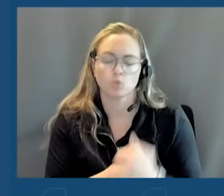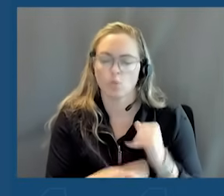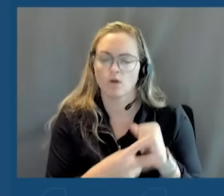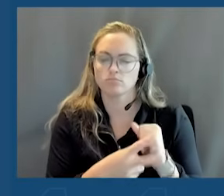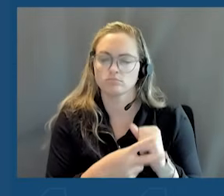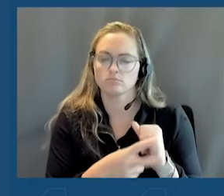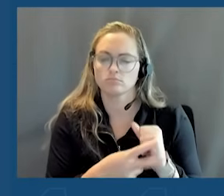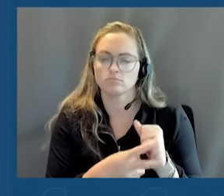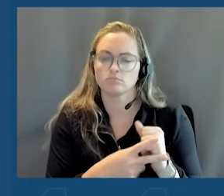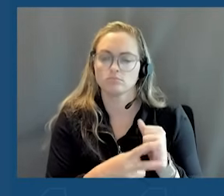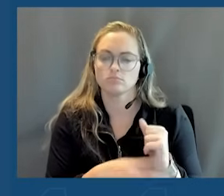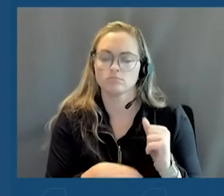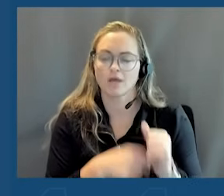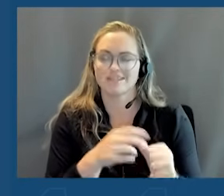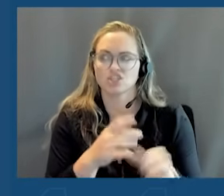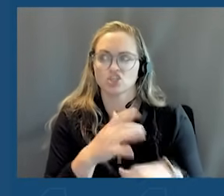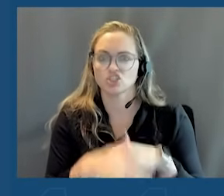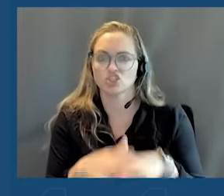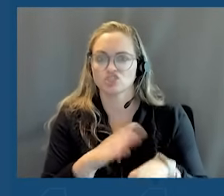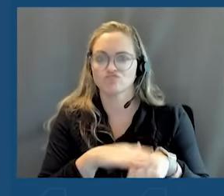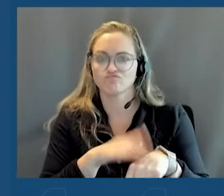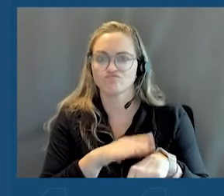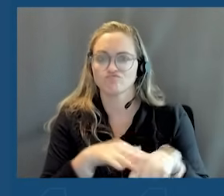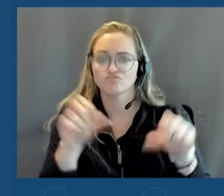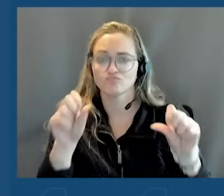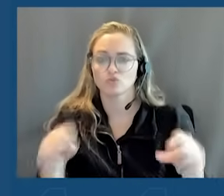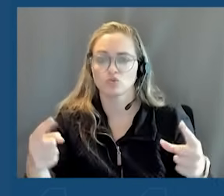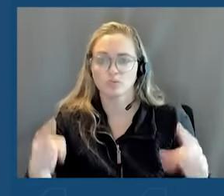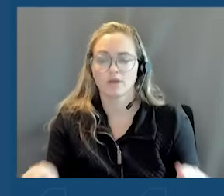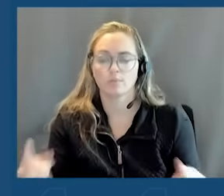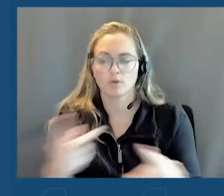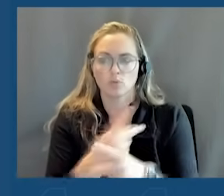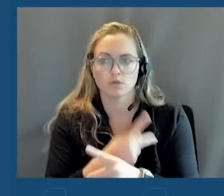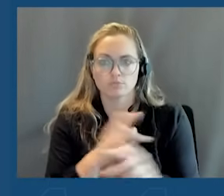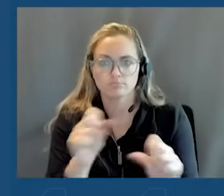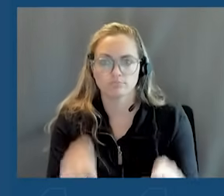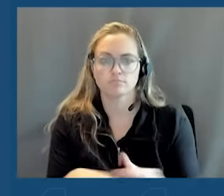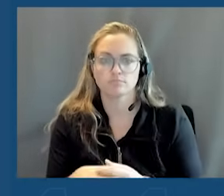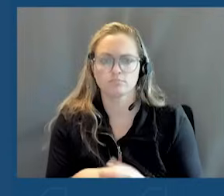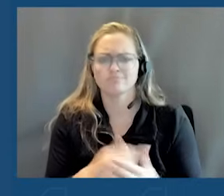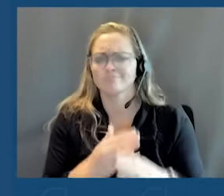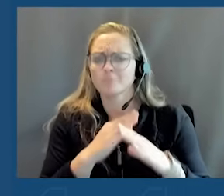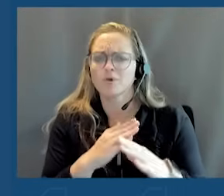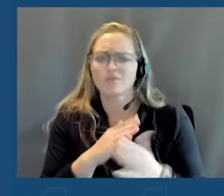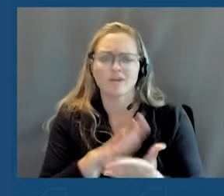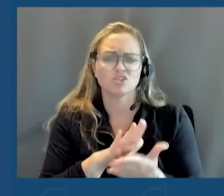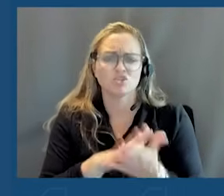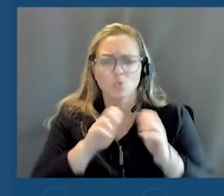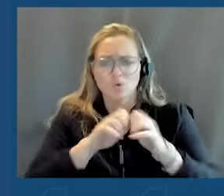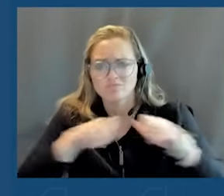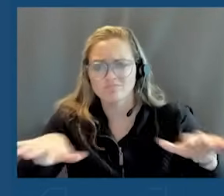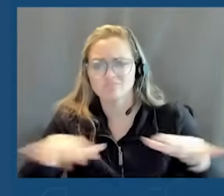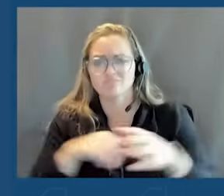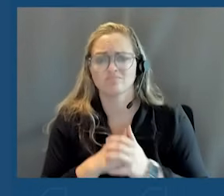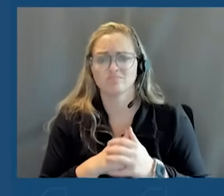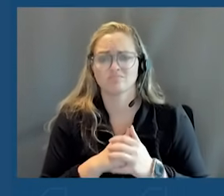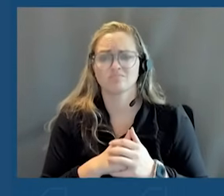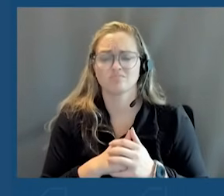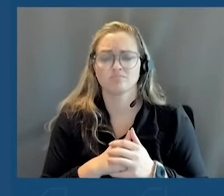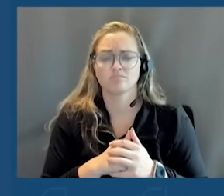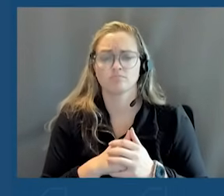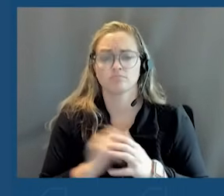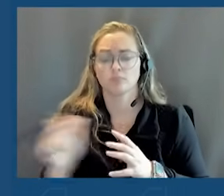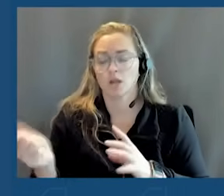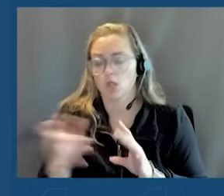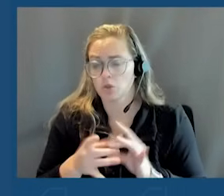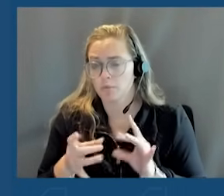we're getting these early warning signs of what could be getting worse. Let's prevent any school outbreaks. And just another message